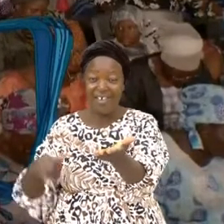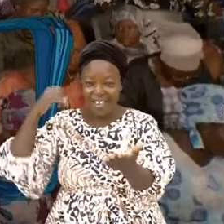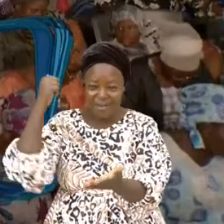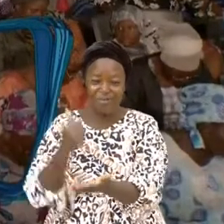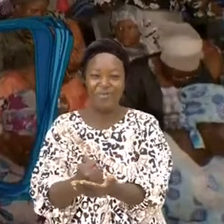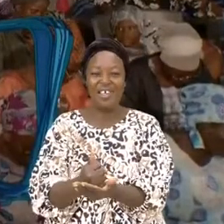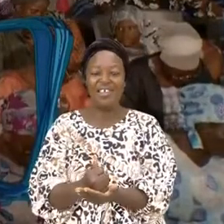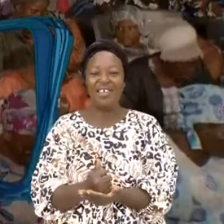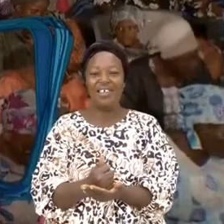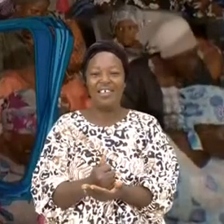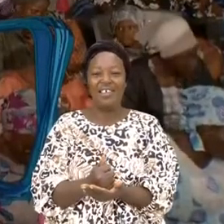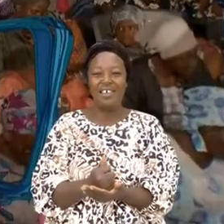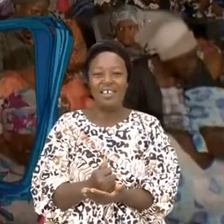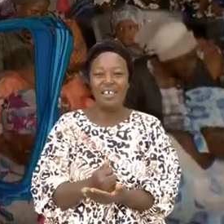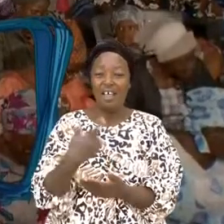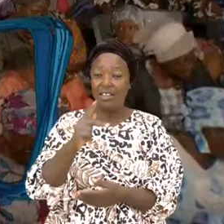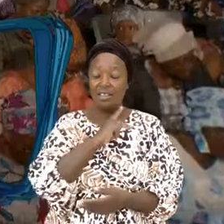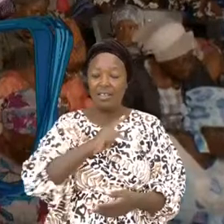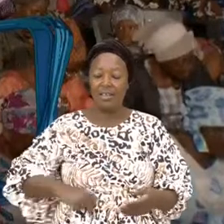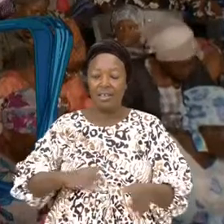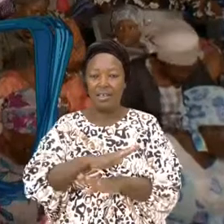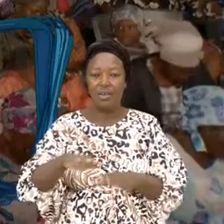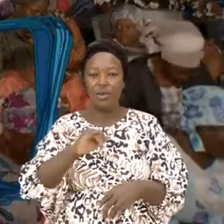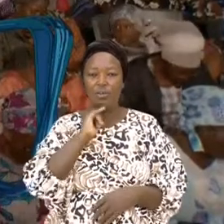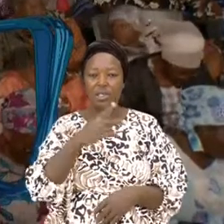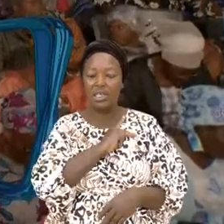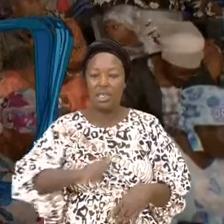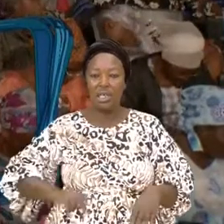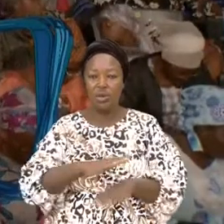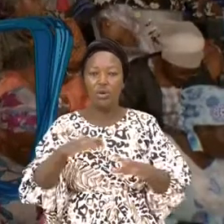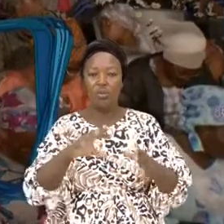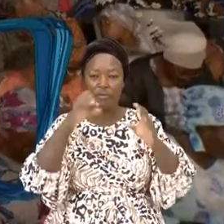Amen. The kingdom is the kingdom of power.